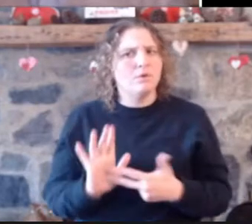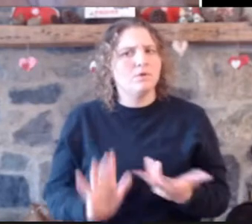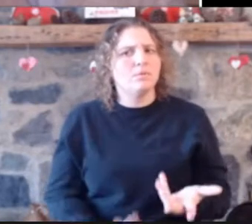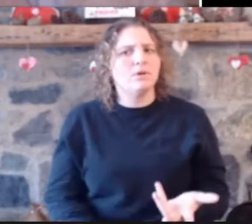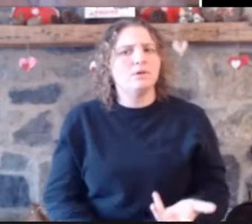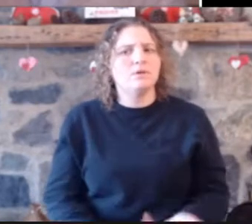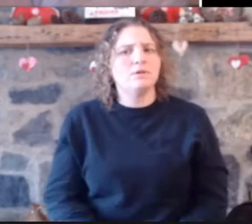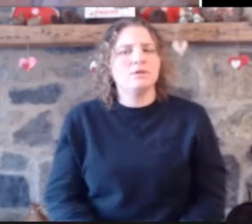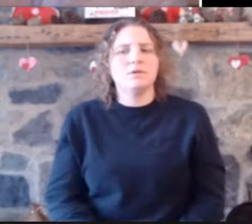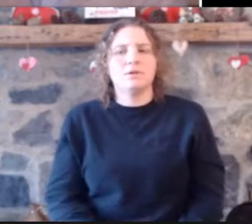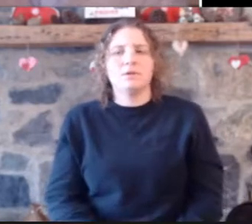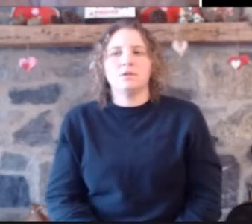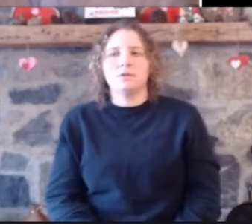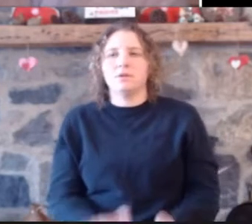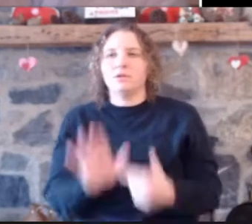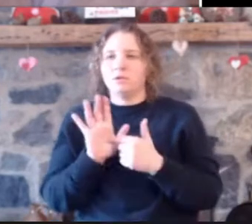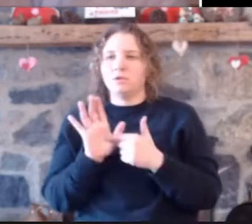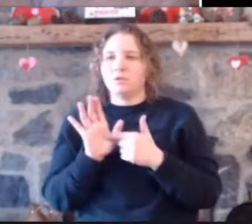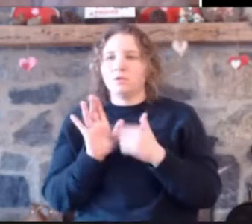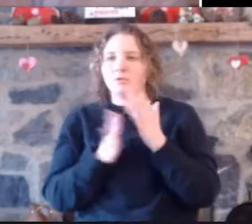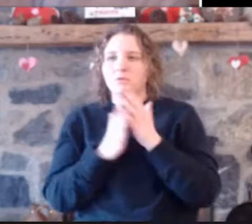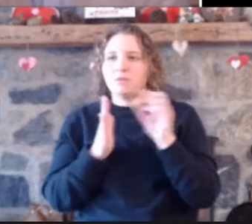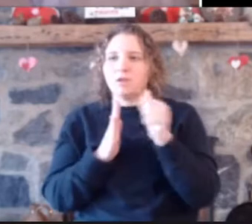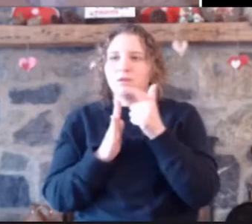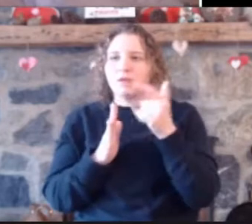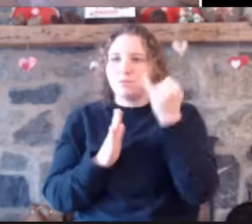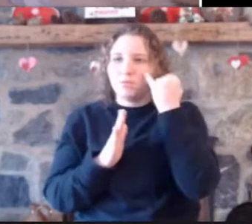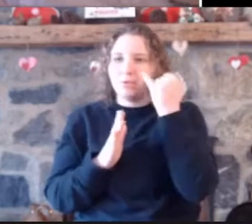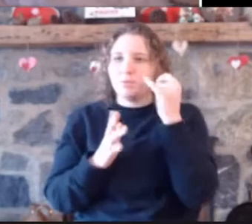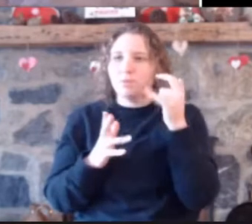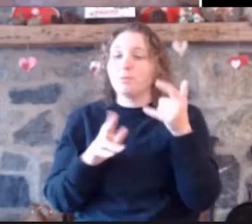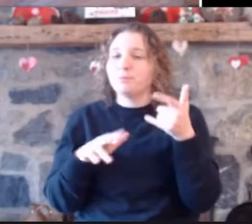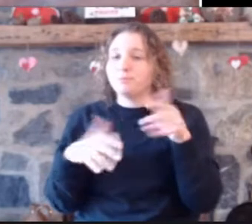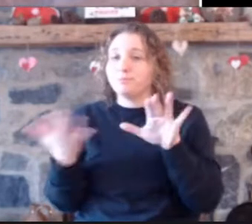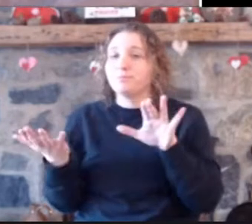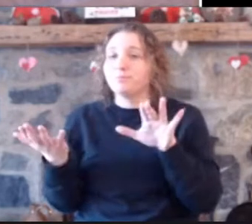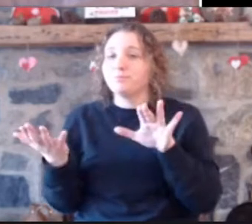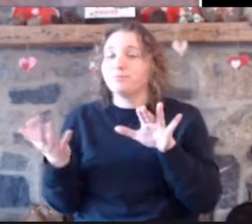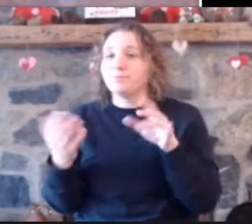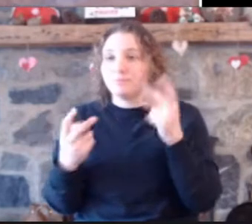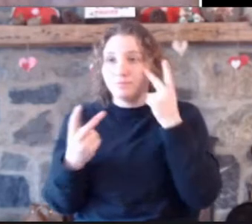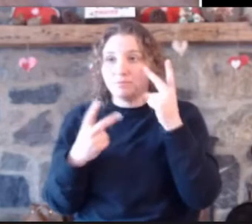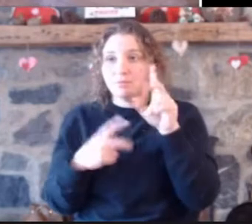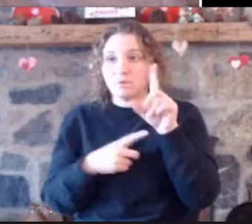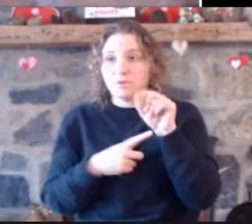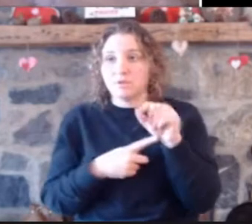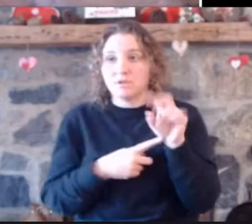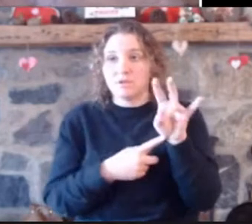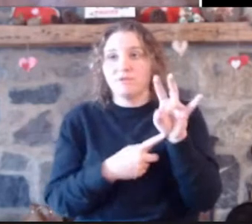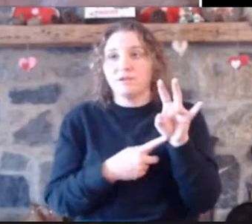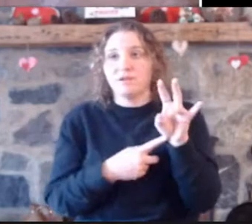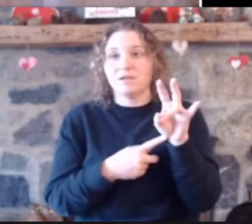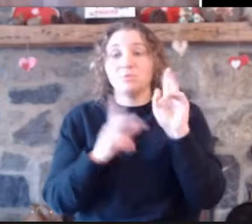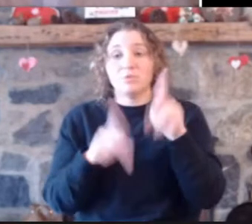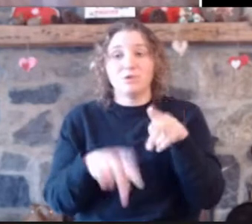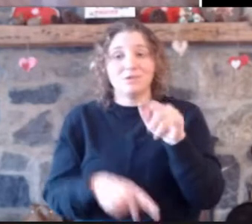I'll show you some other things that were supposed to be gone further down the road. Here in 2007, we have another problem. Nice guy in Indonesia out looking for some